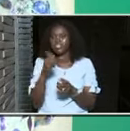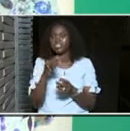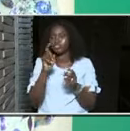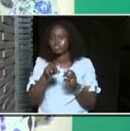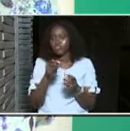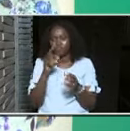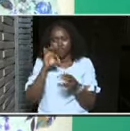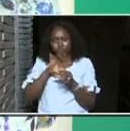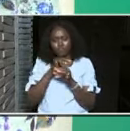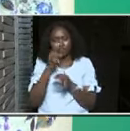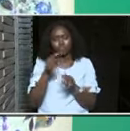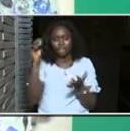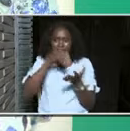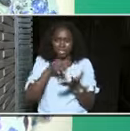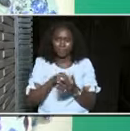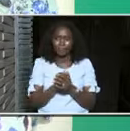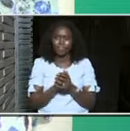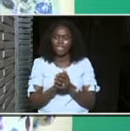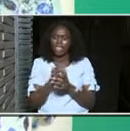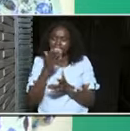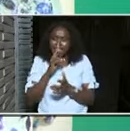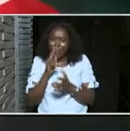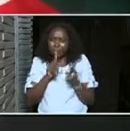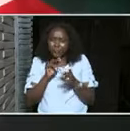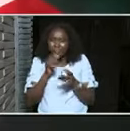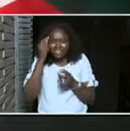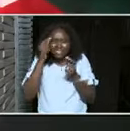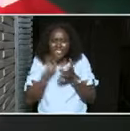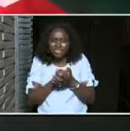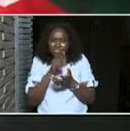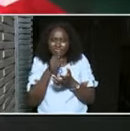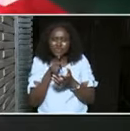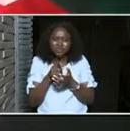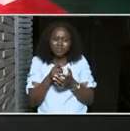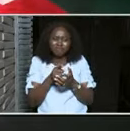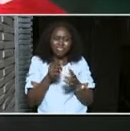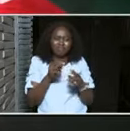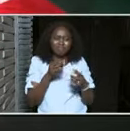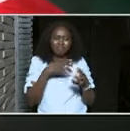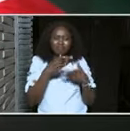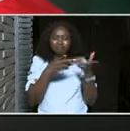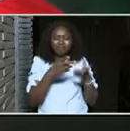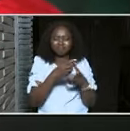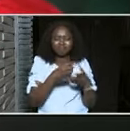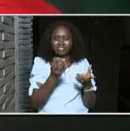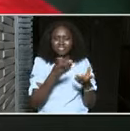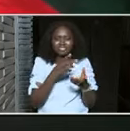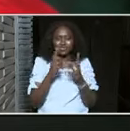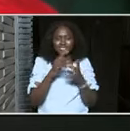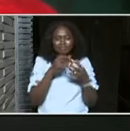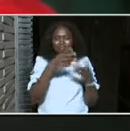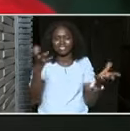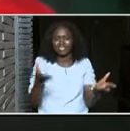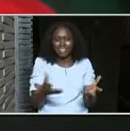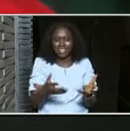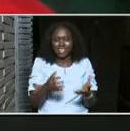right? There are people who think you're a spoiler because you've gone on a rise to say that